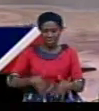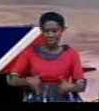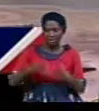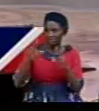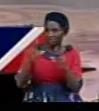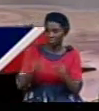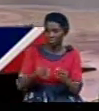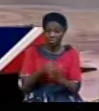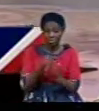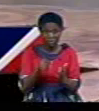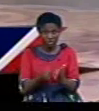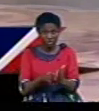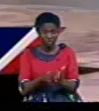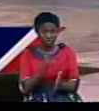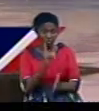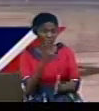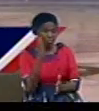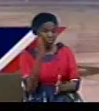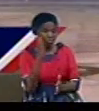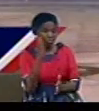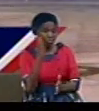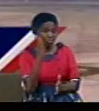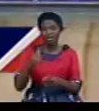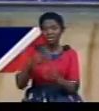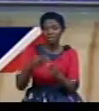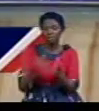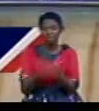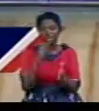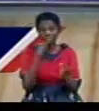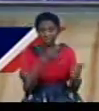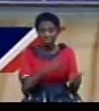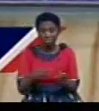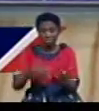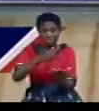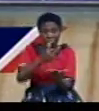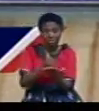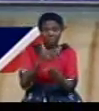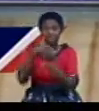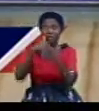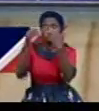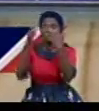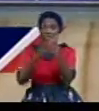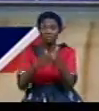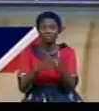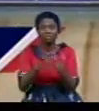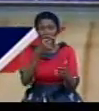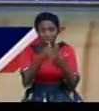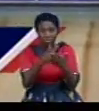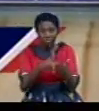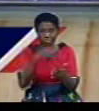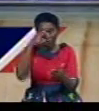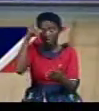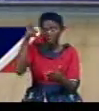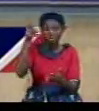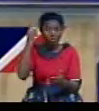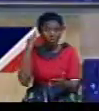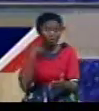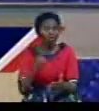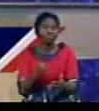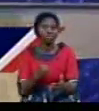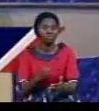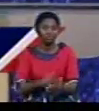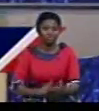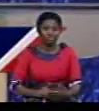will happen that is already registered in heaven before he was conceived